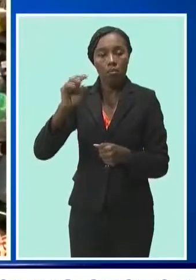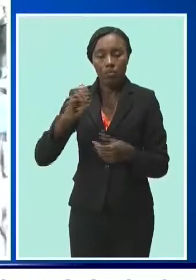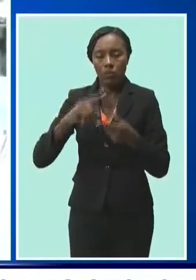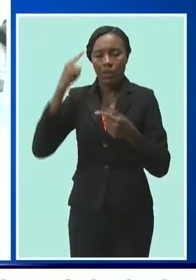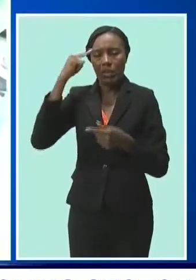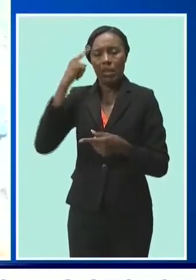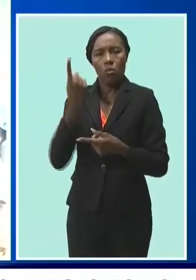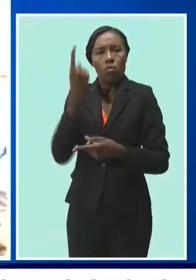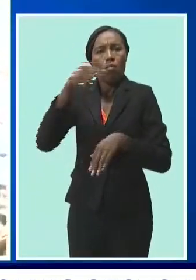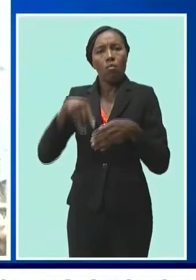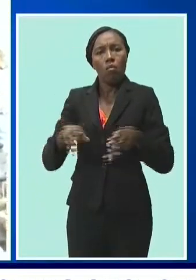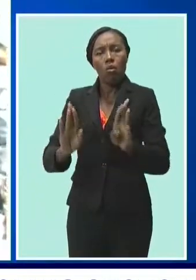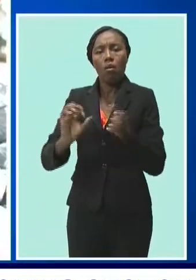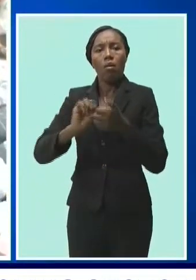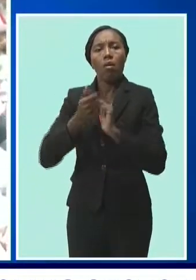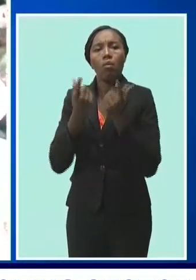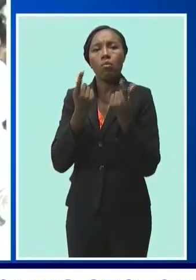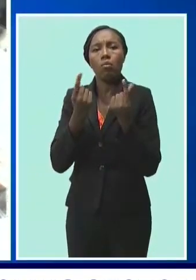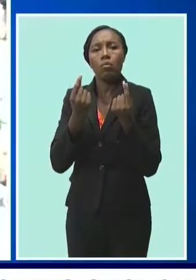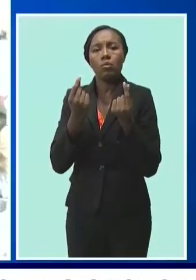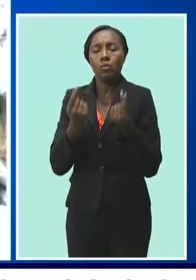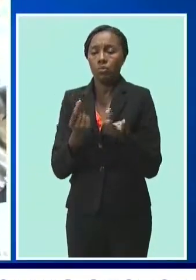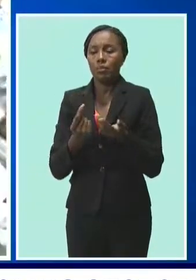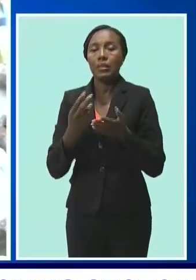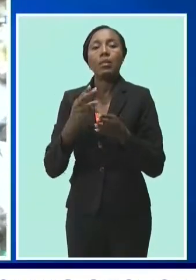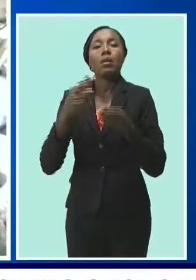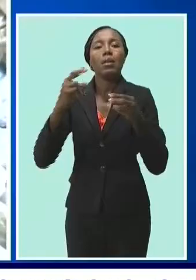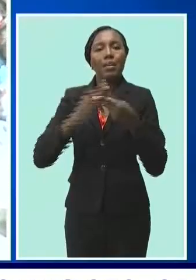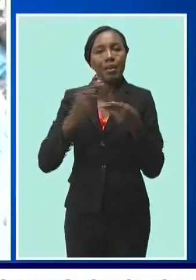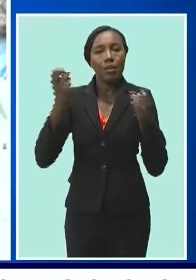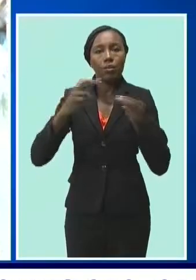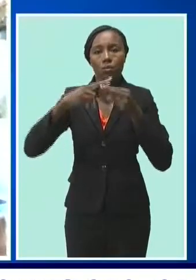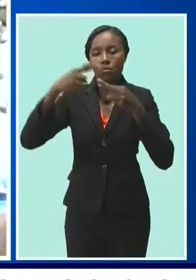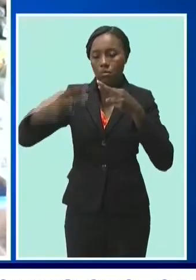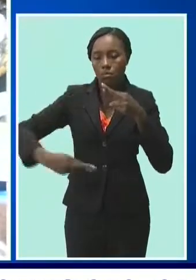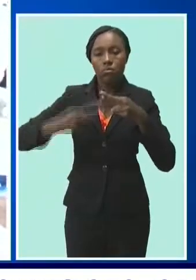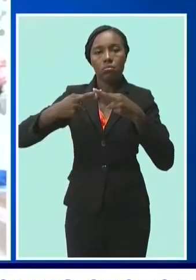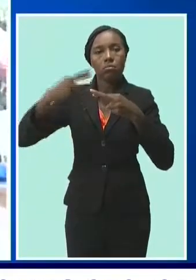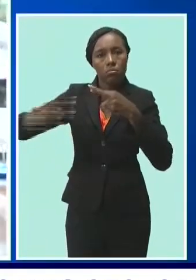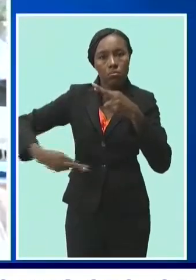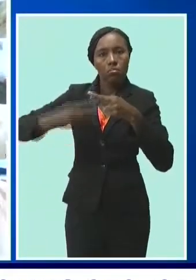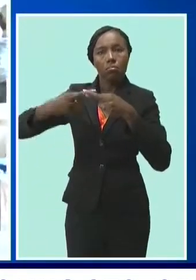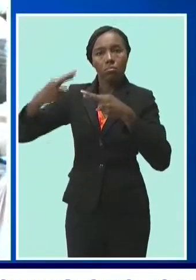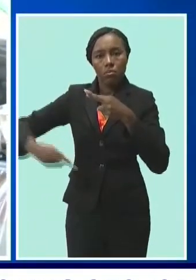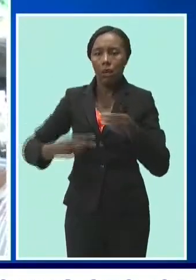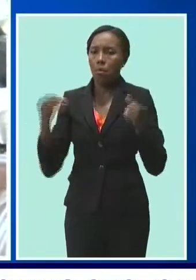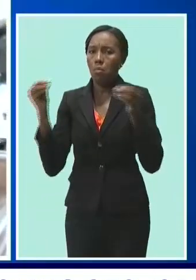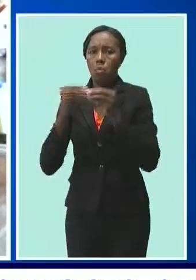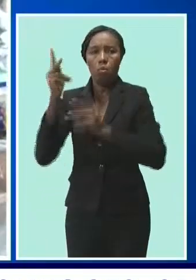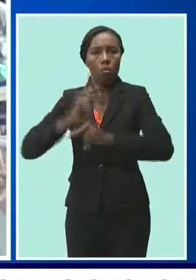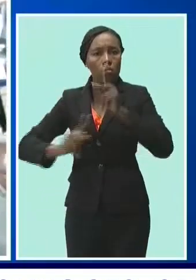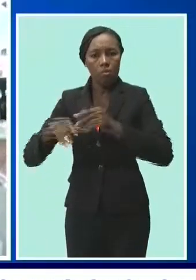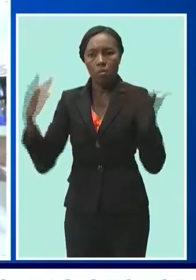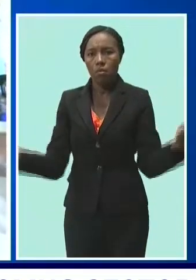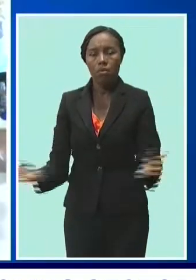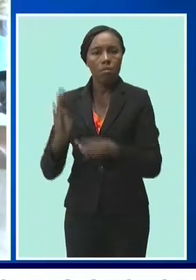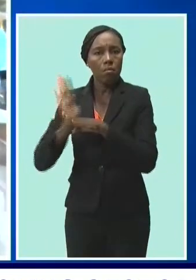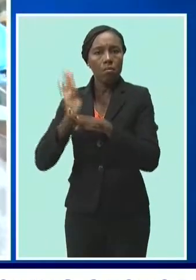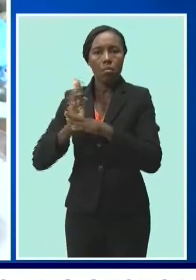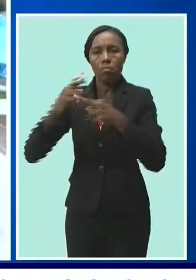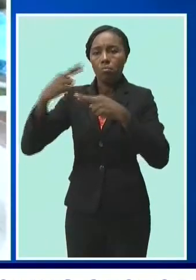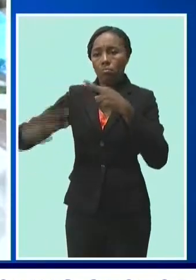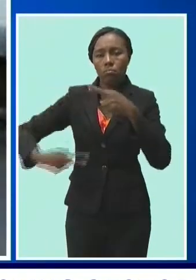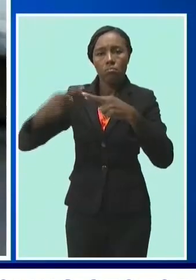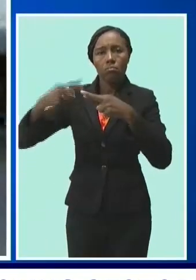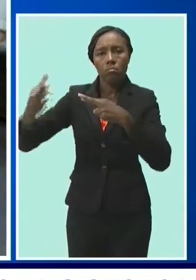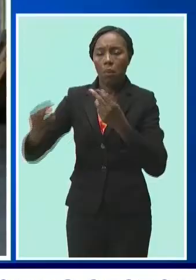goal is by making better use of recycling. He says more people have been recycling products in Barbados and even more are